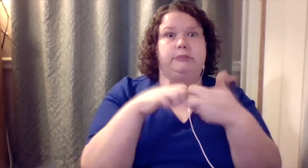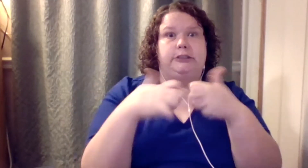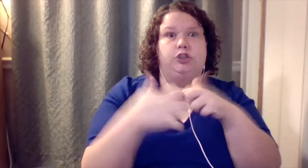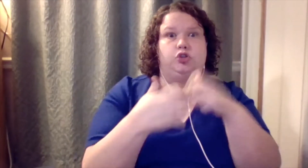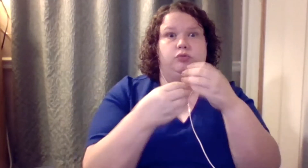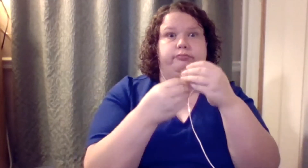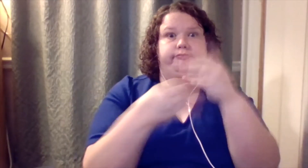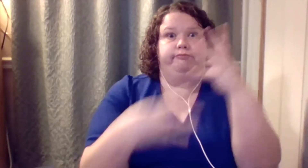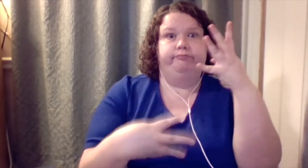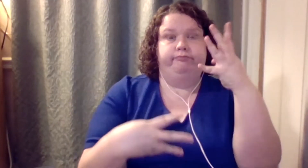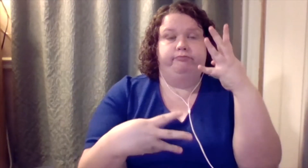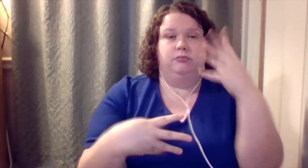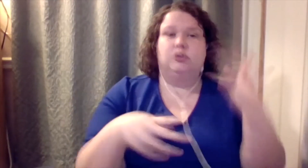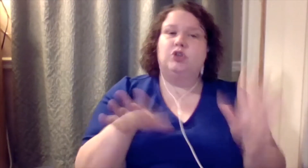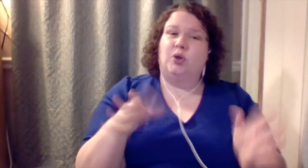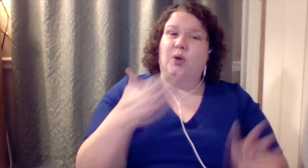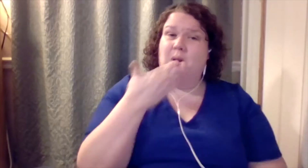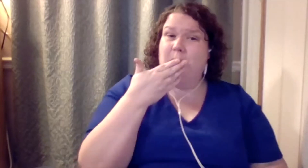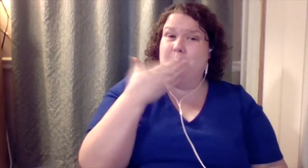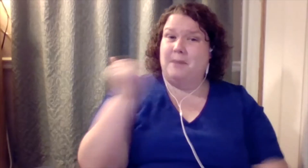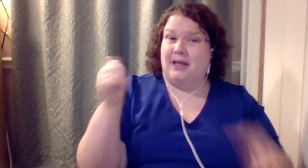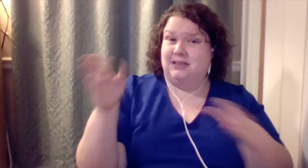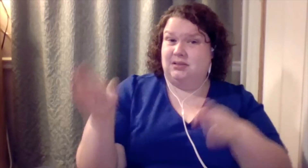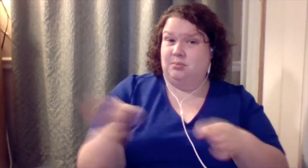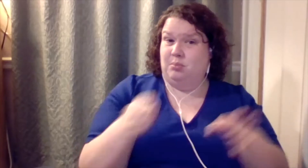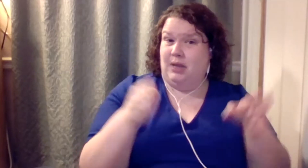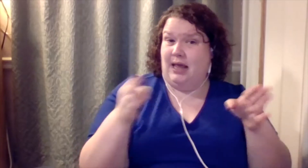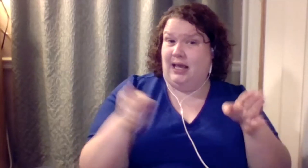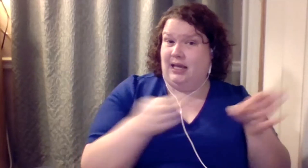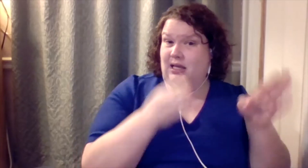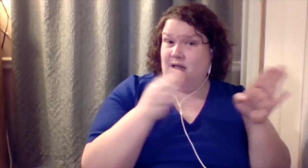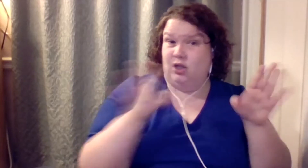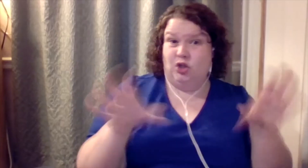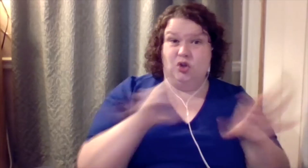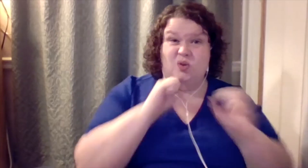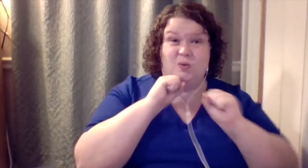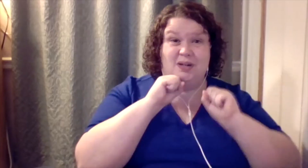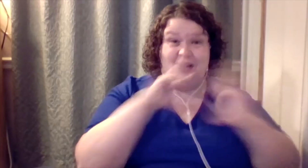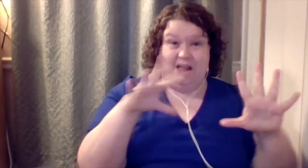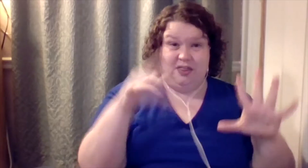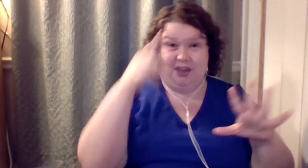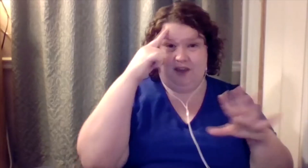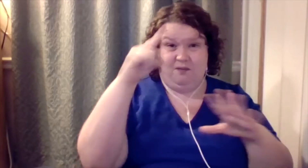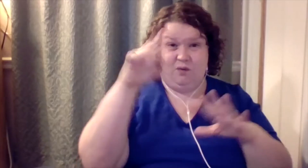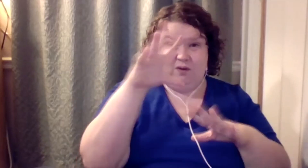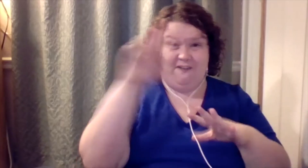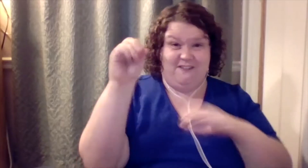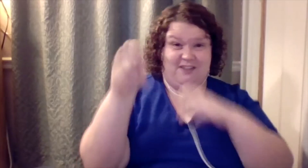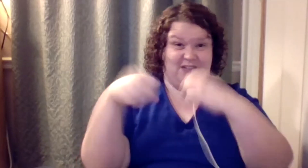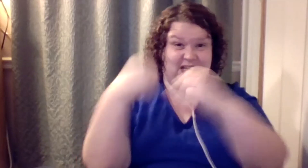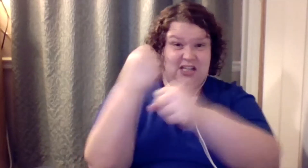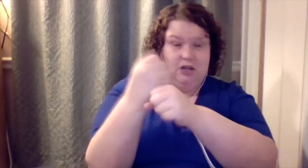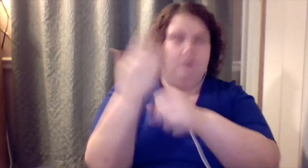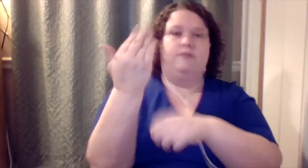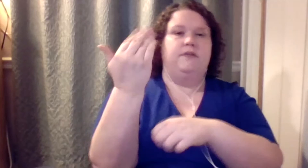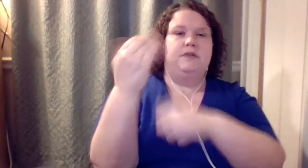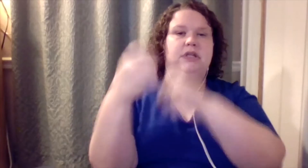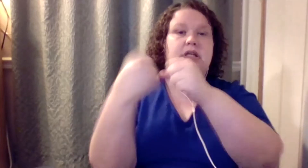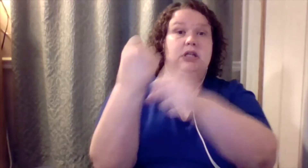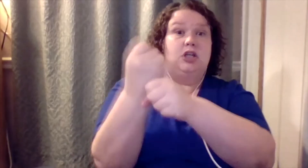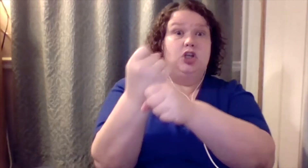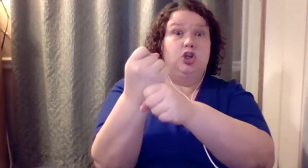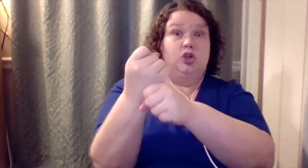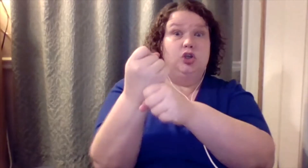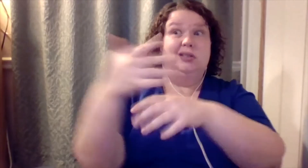Waco as we grow and as the educational market gets more competitive to do nothing for the next 50 years and then just wait till it's more expensive and we've